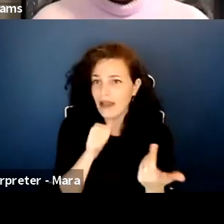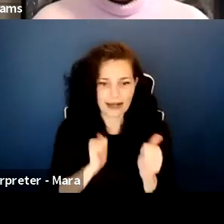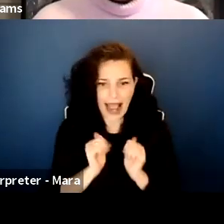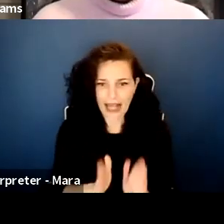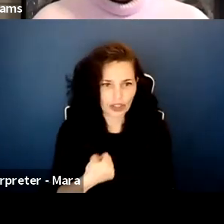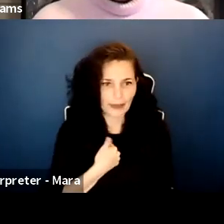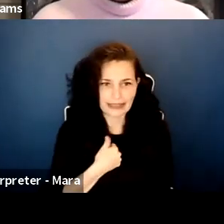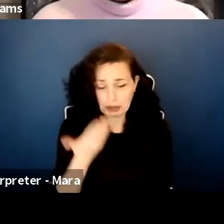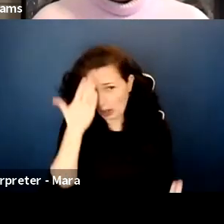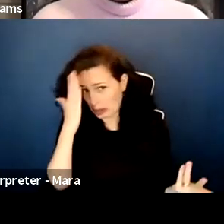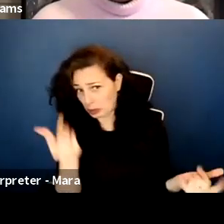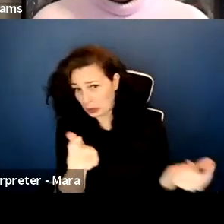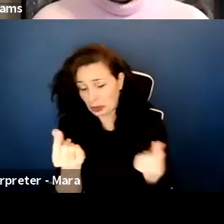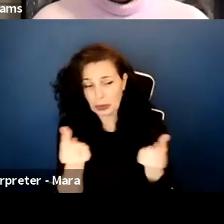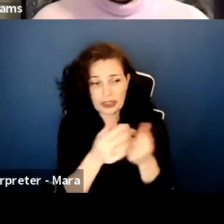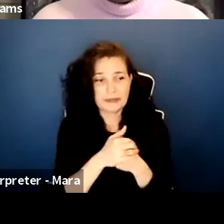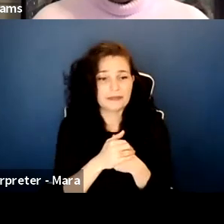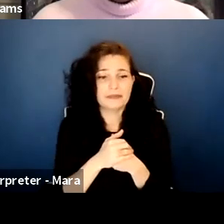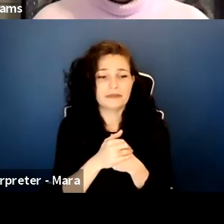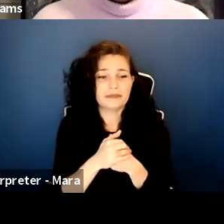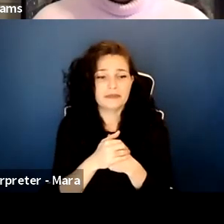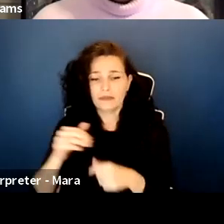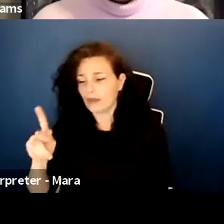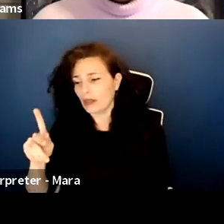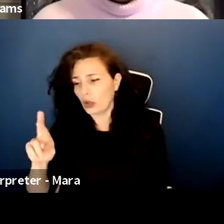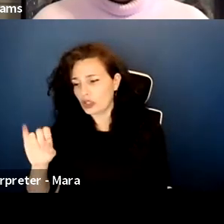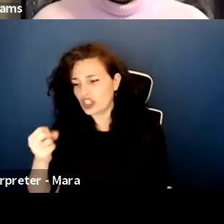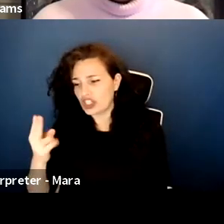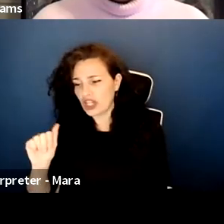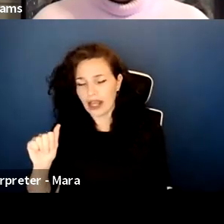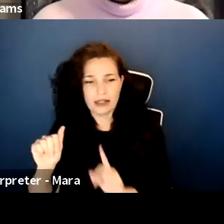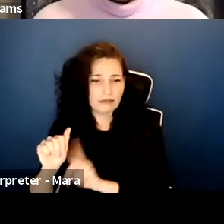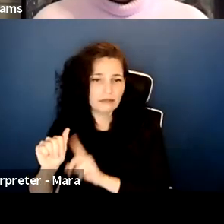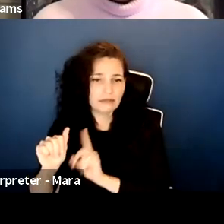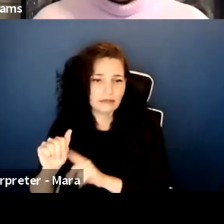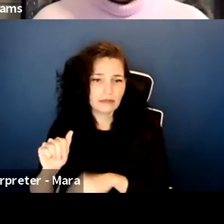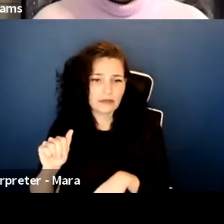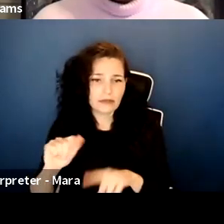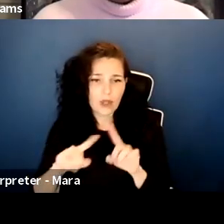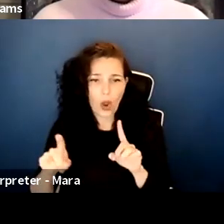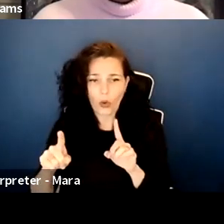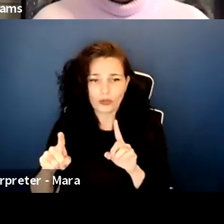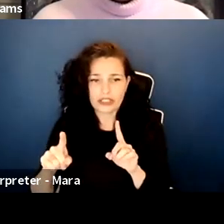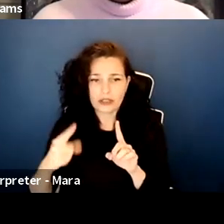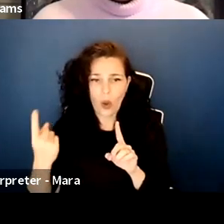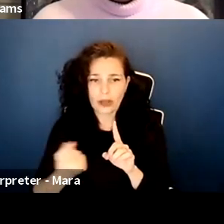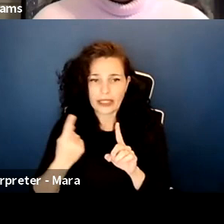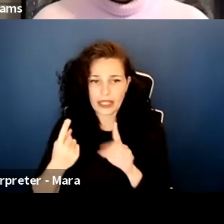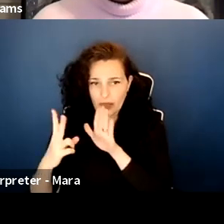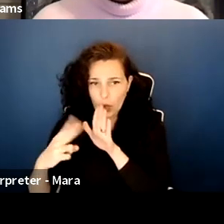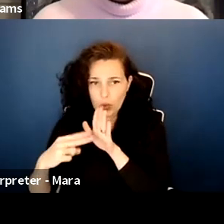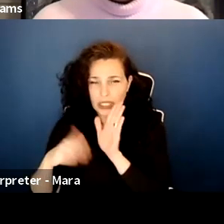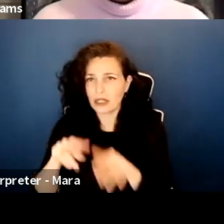audition. Well, Go ahead. yeah, no, just the reader, and the reader should be directly beside the camera, just as they would As if they were close to